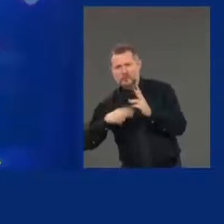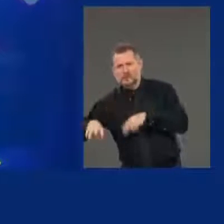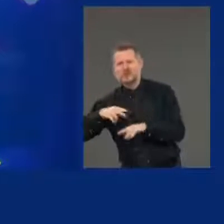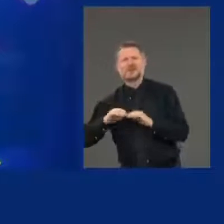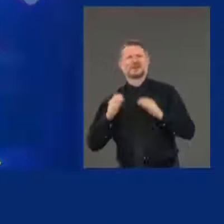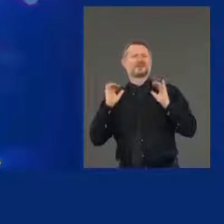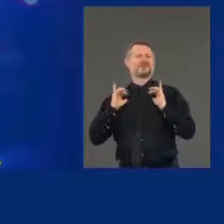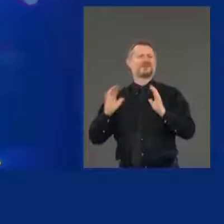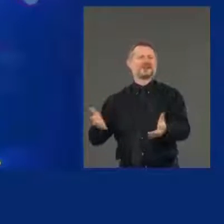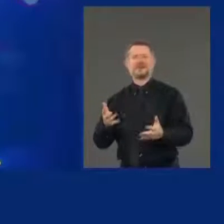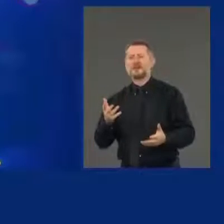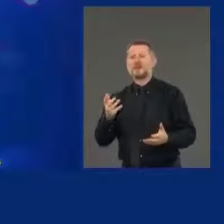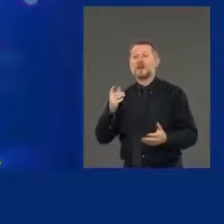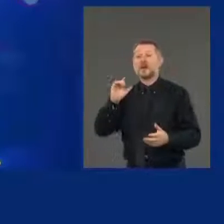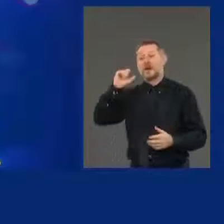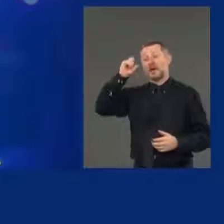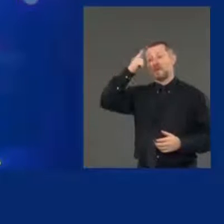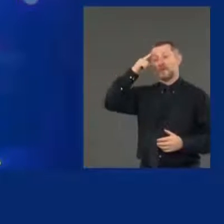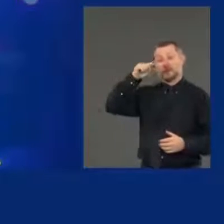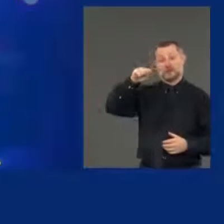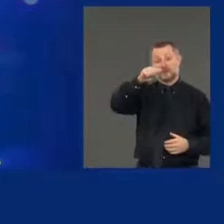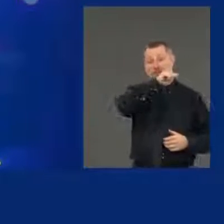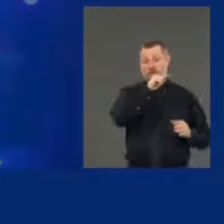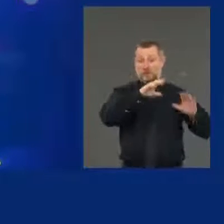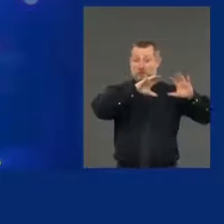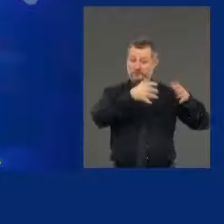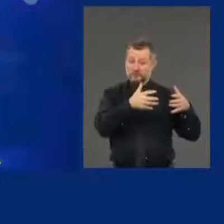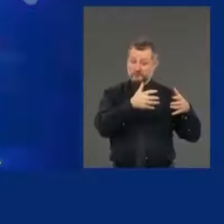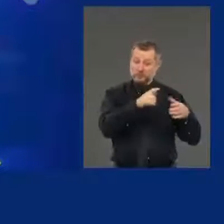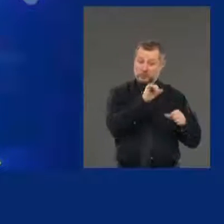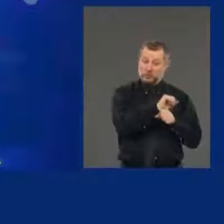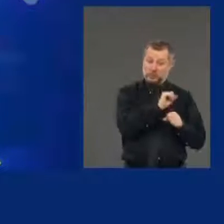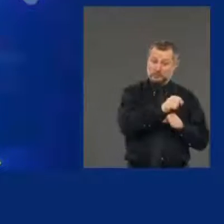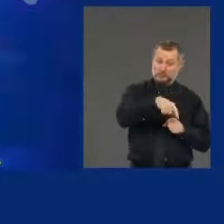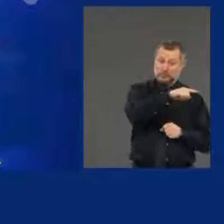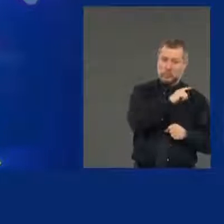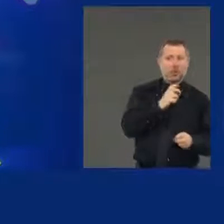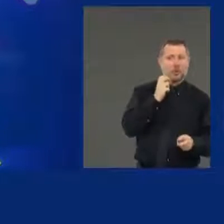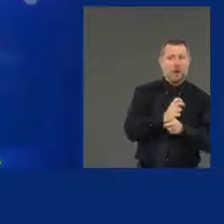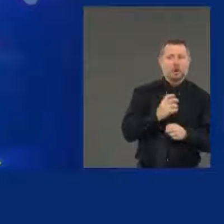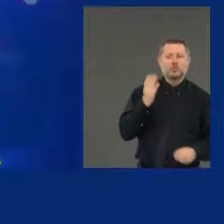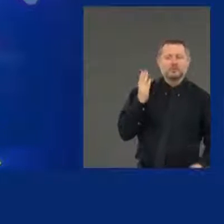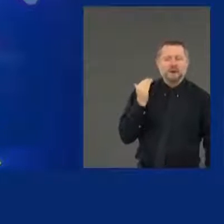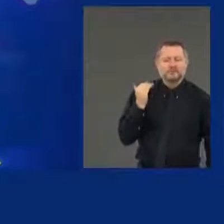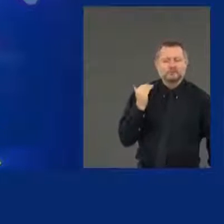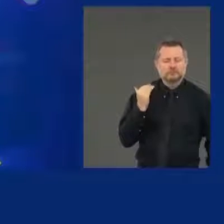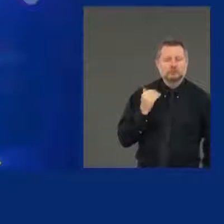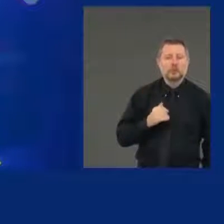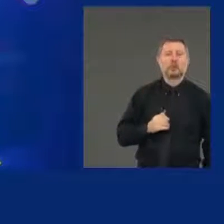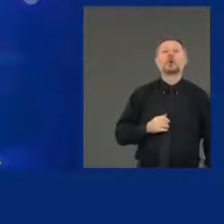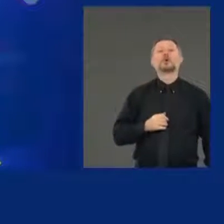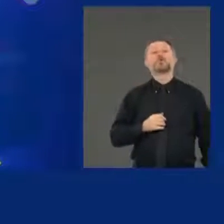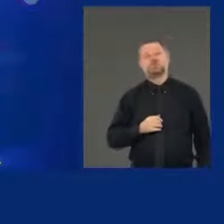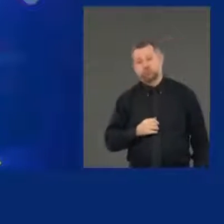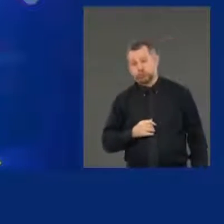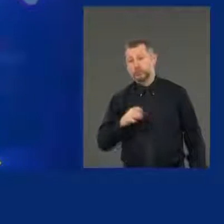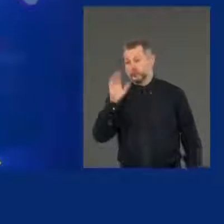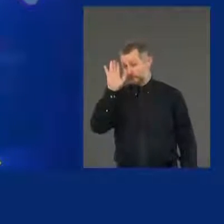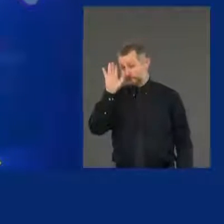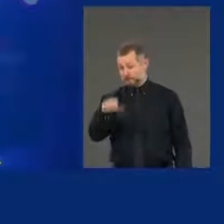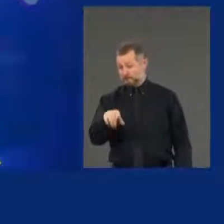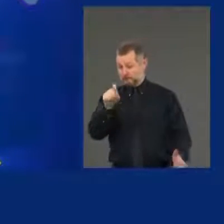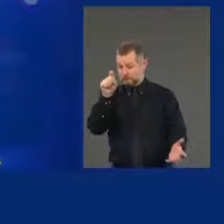Government is hard because government you need to be